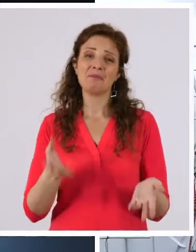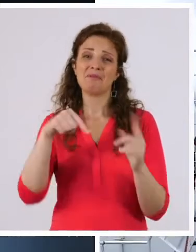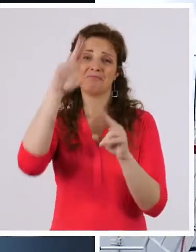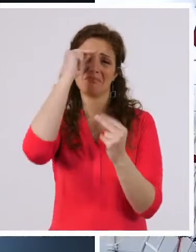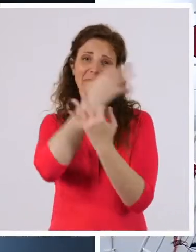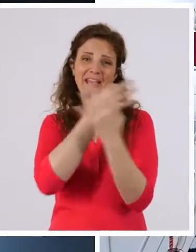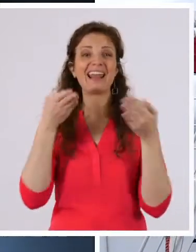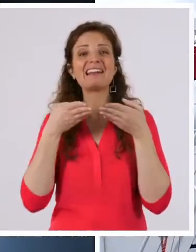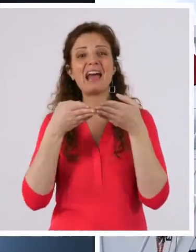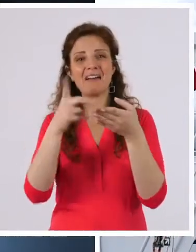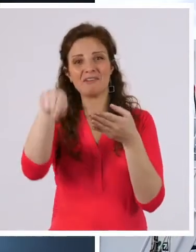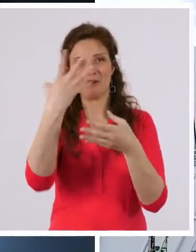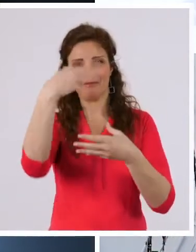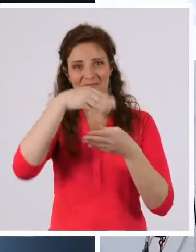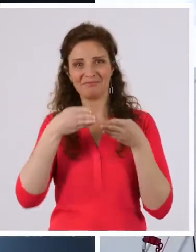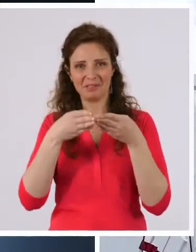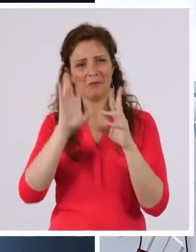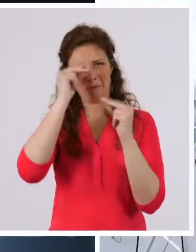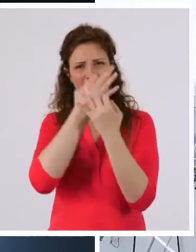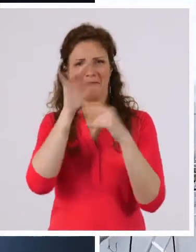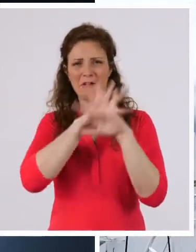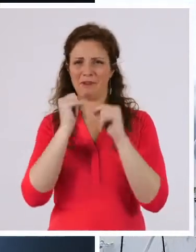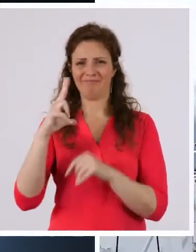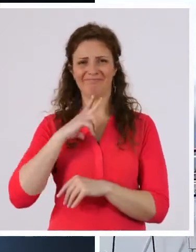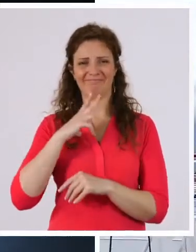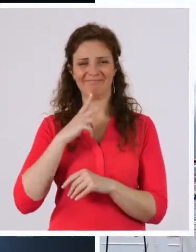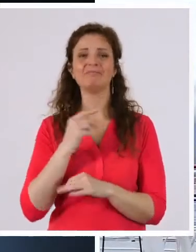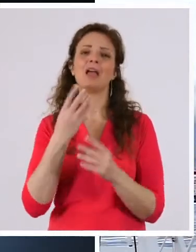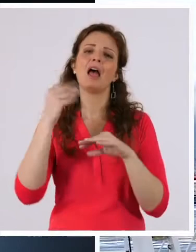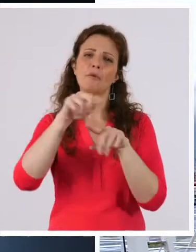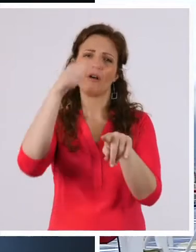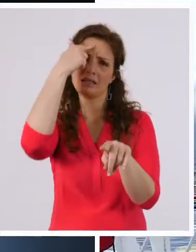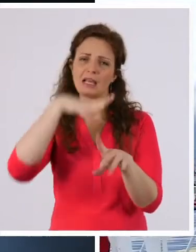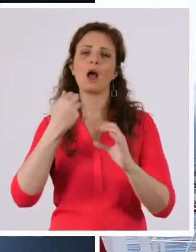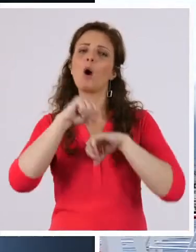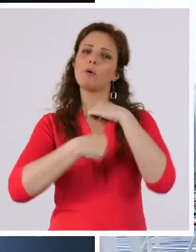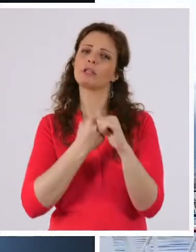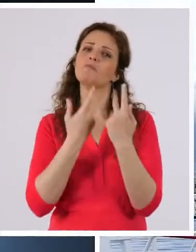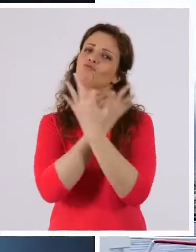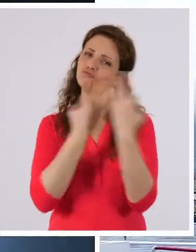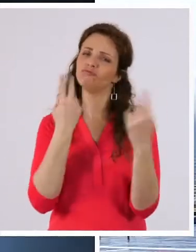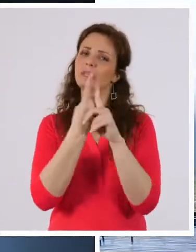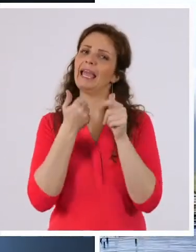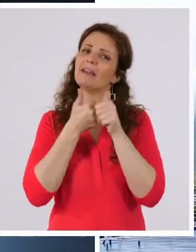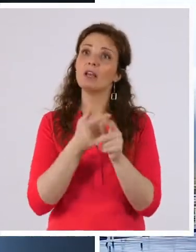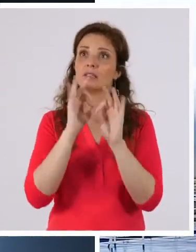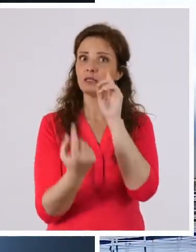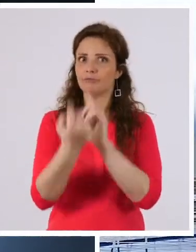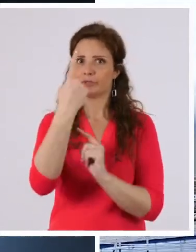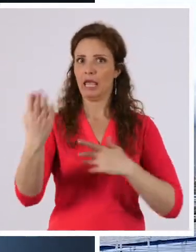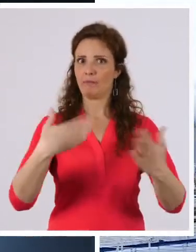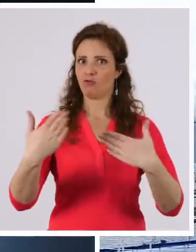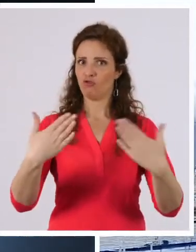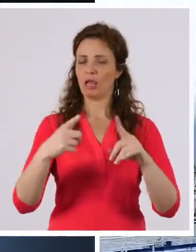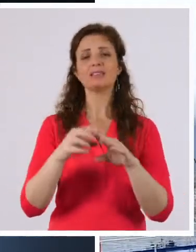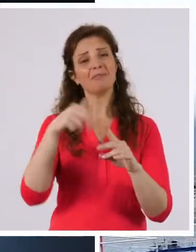After watching this video, you will know many more details about the ship you're traveling on, and you will be familiar with the proper behaviors to adopt